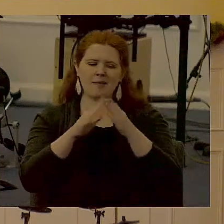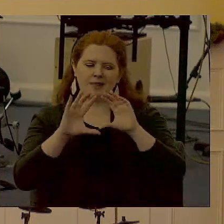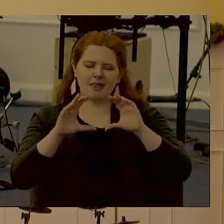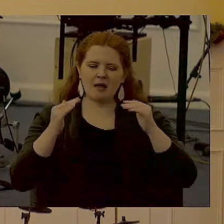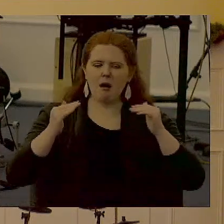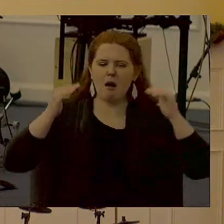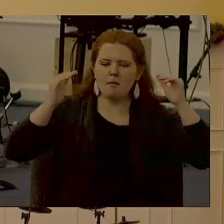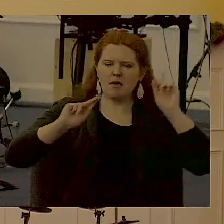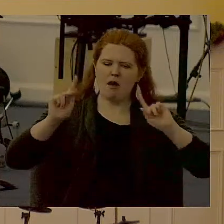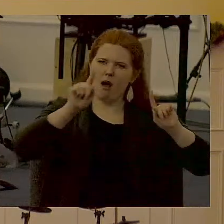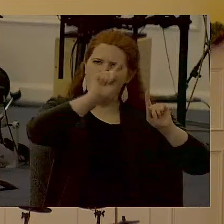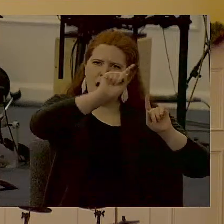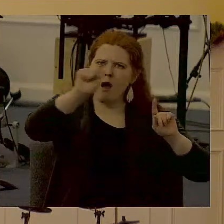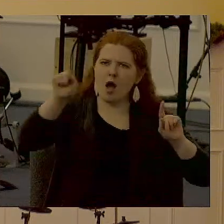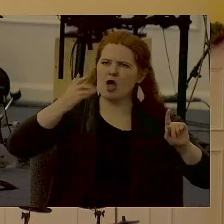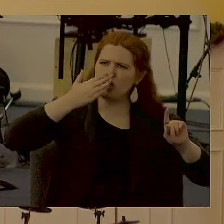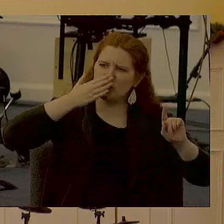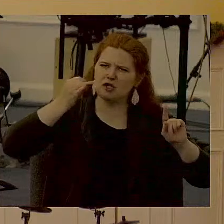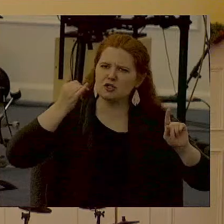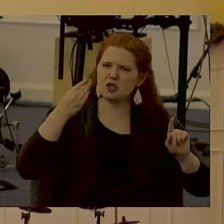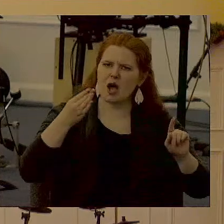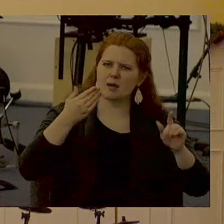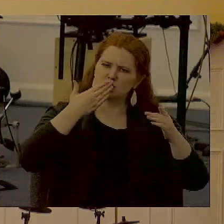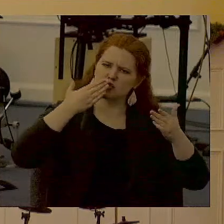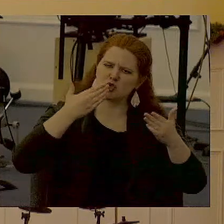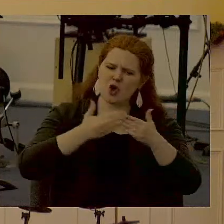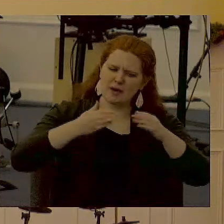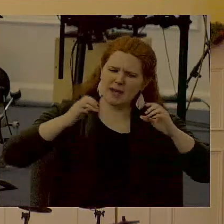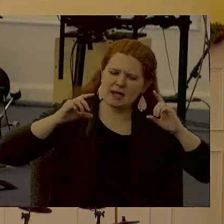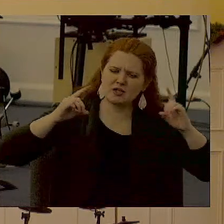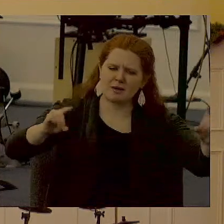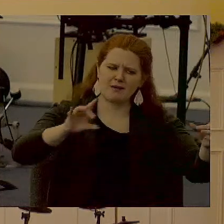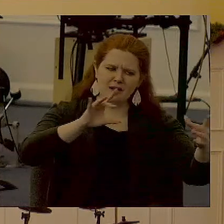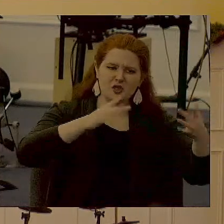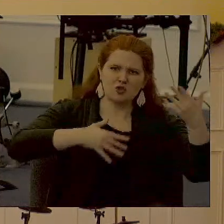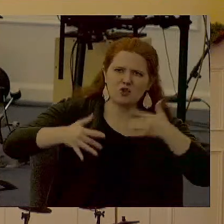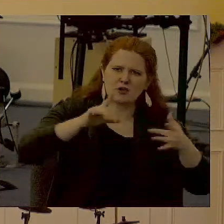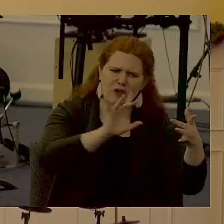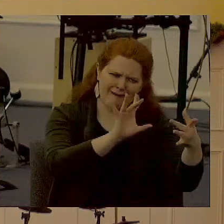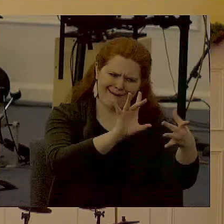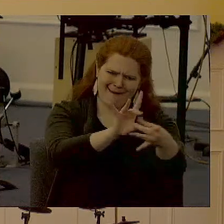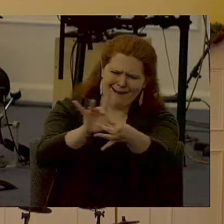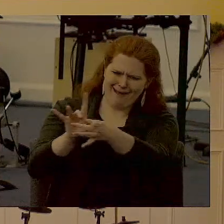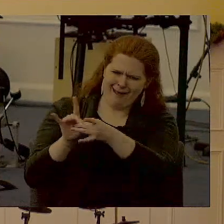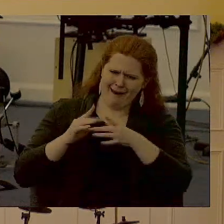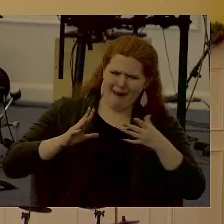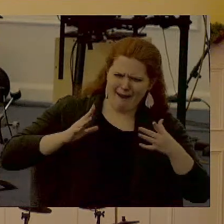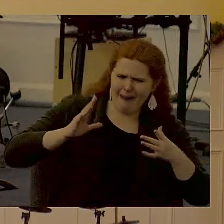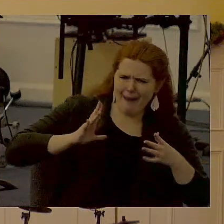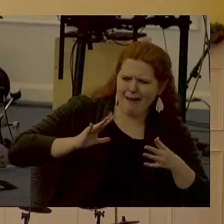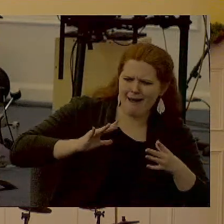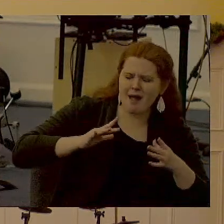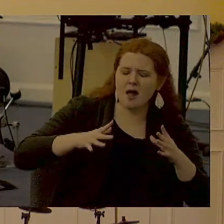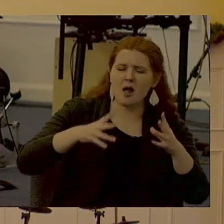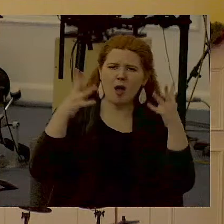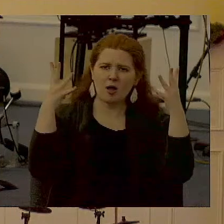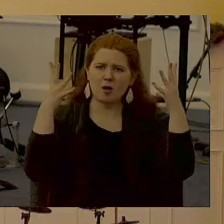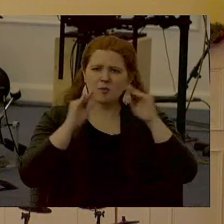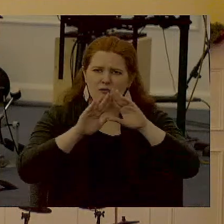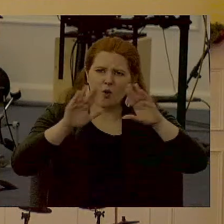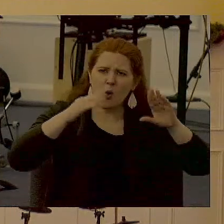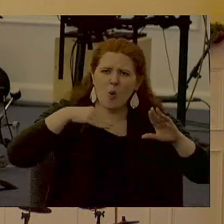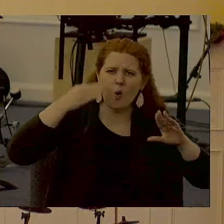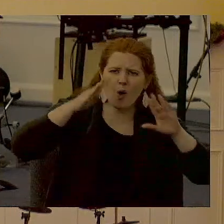upper class people, they have good jobs. They have good educations. They are well connected socially. They have beautiful homes. They have